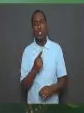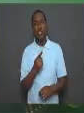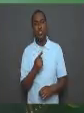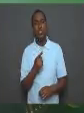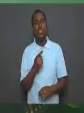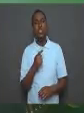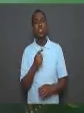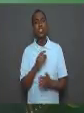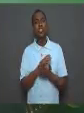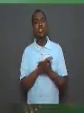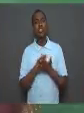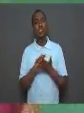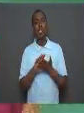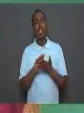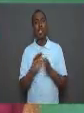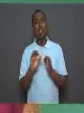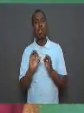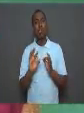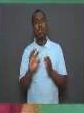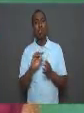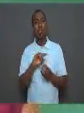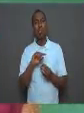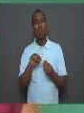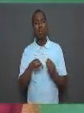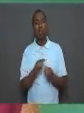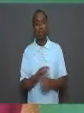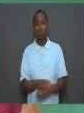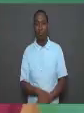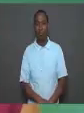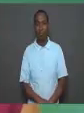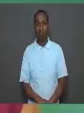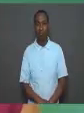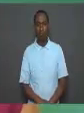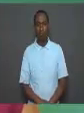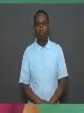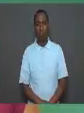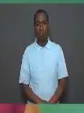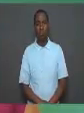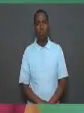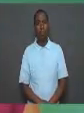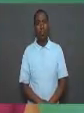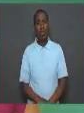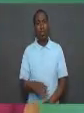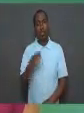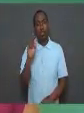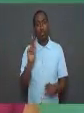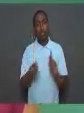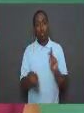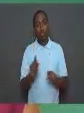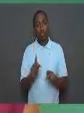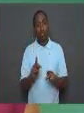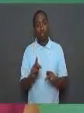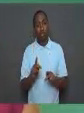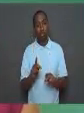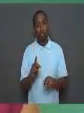unhygienic conditions. Quite often, people forget to wash their hands